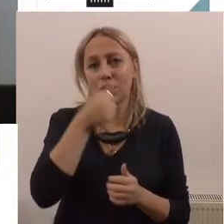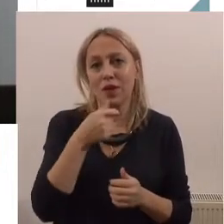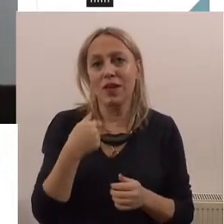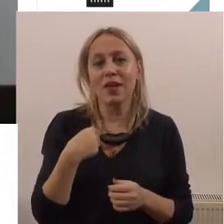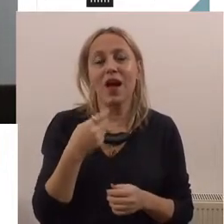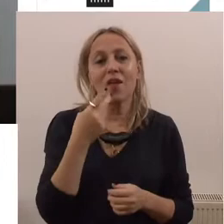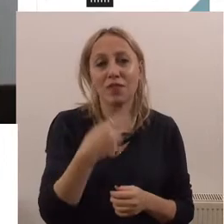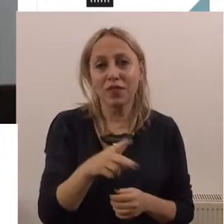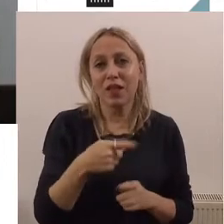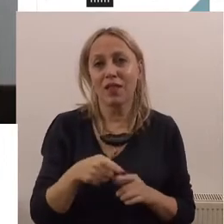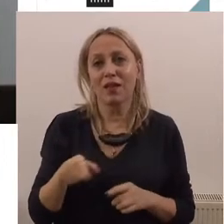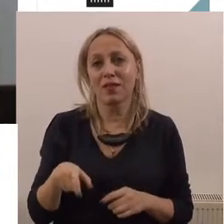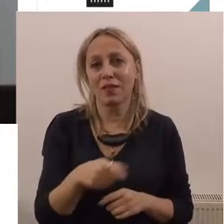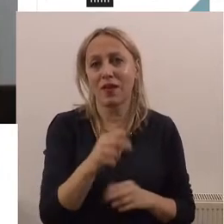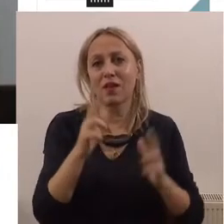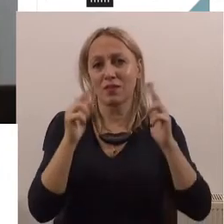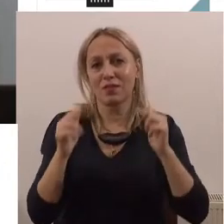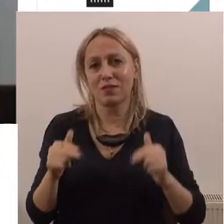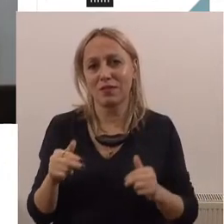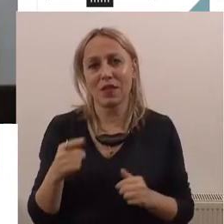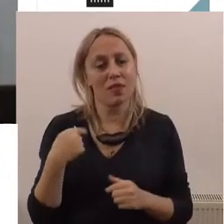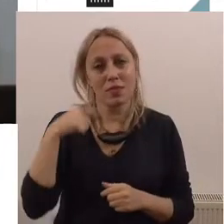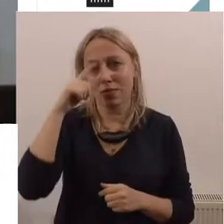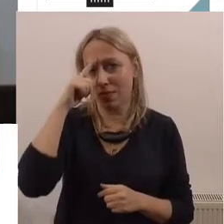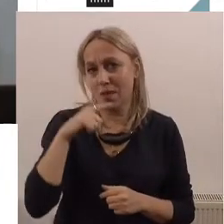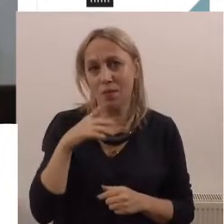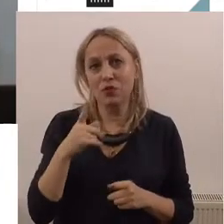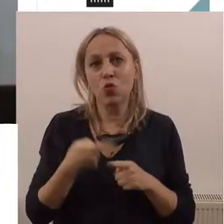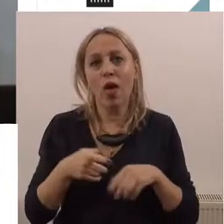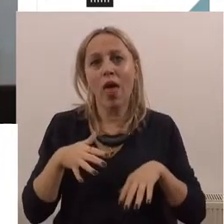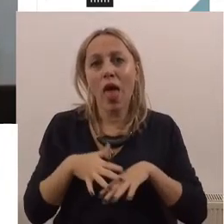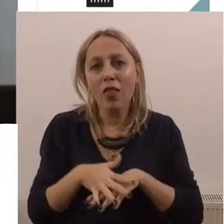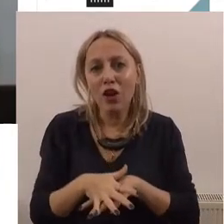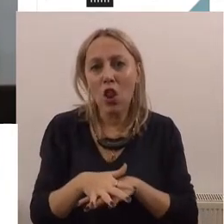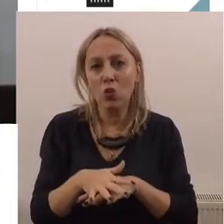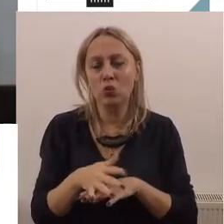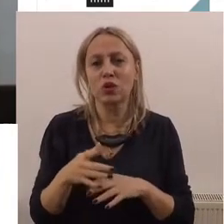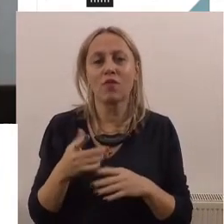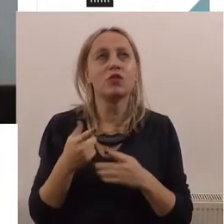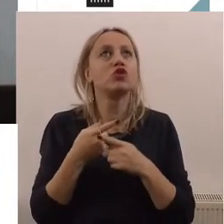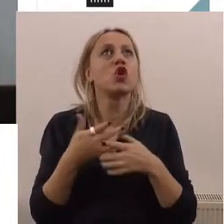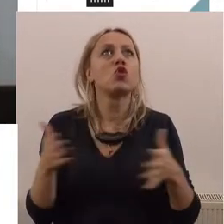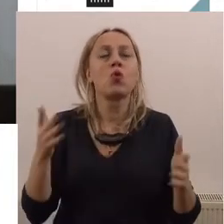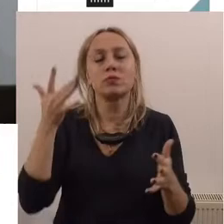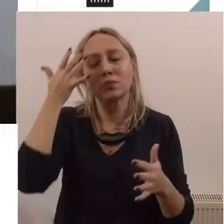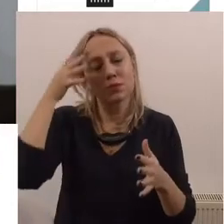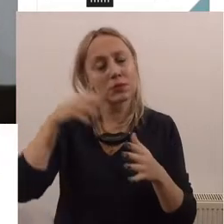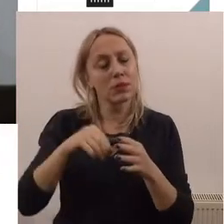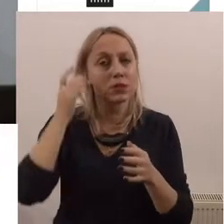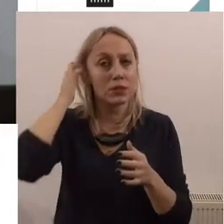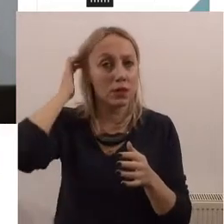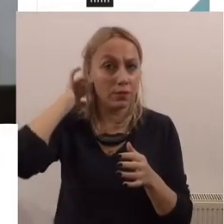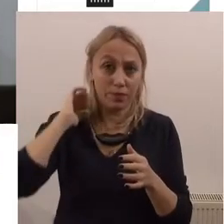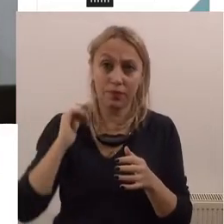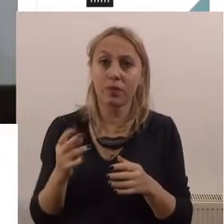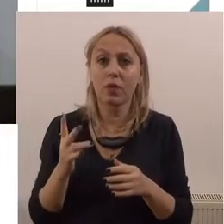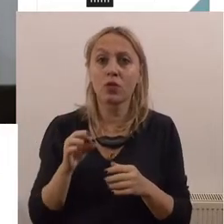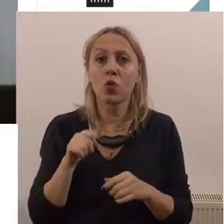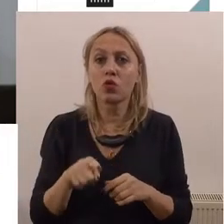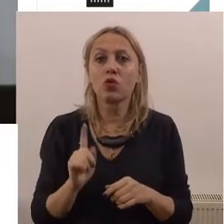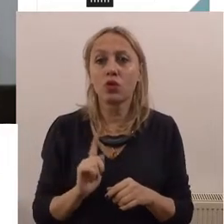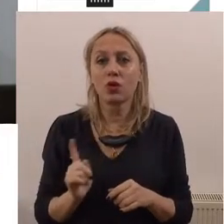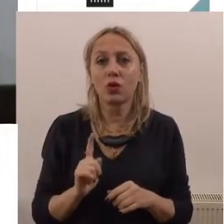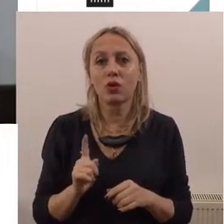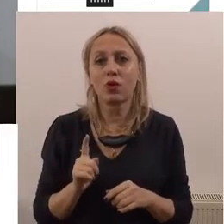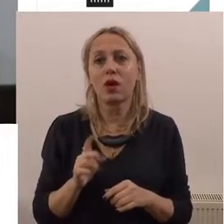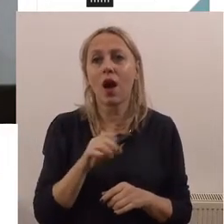Warsaw in 2018, and I had a chance to walk along those paths in that park, and I didn't understand. I didn't